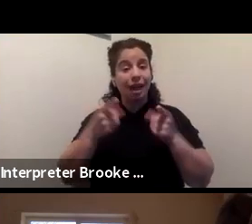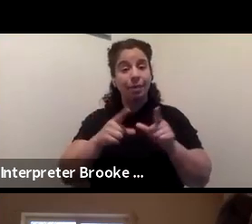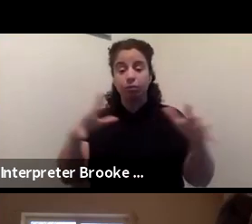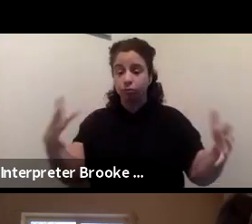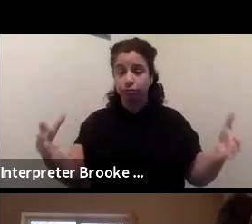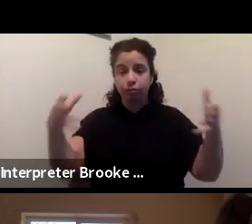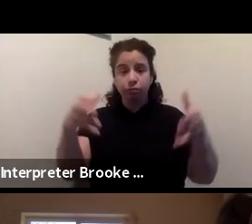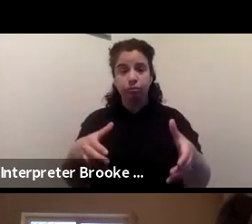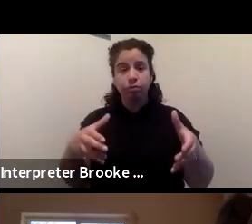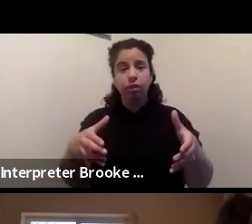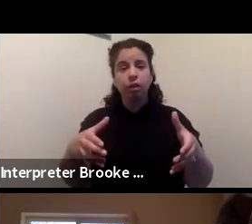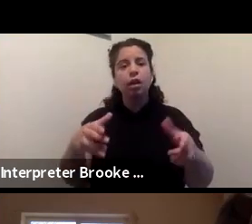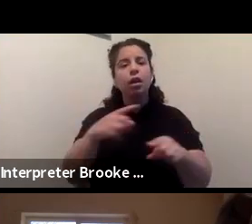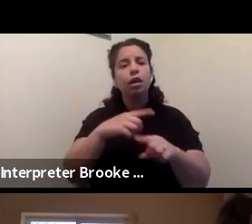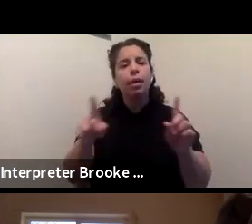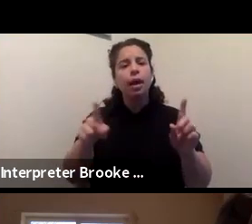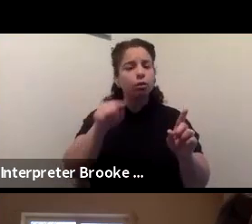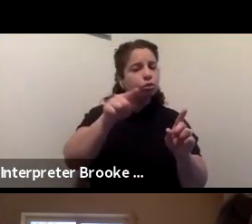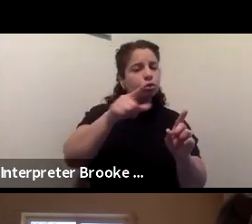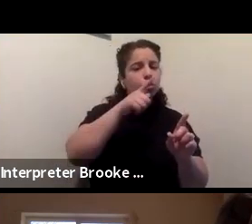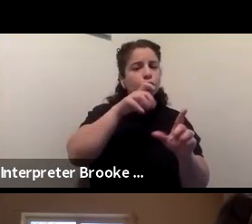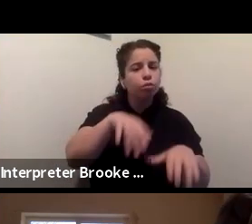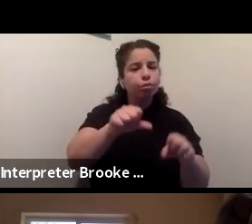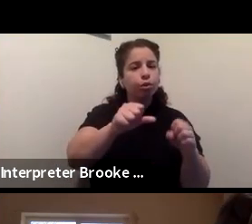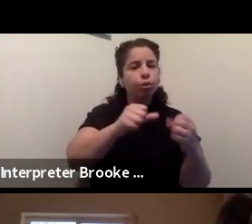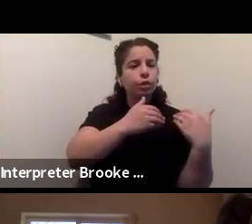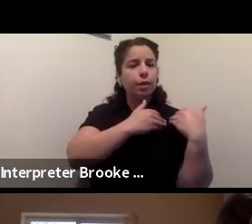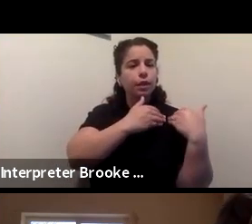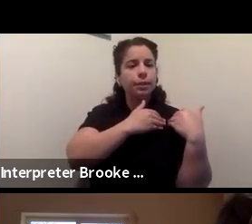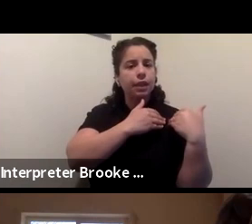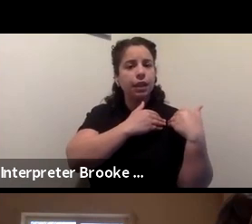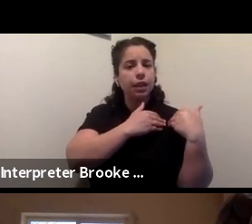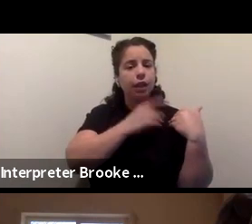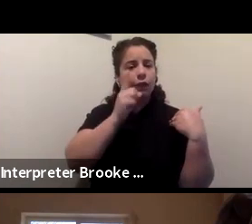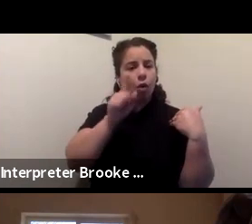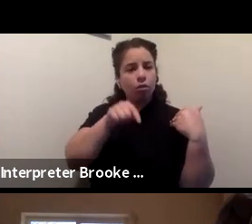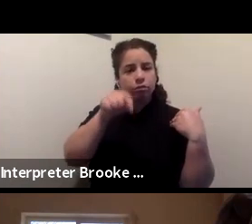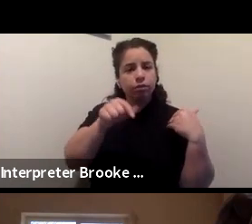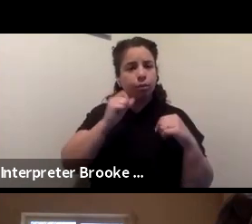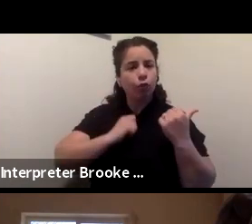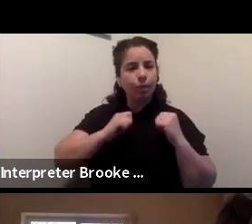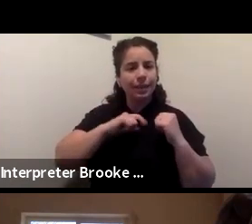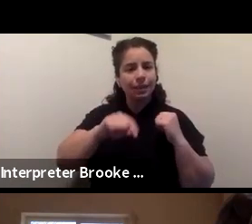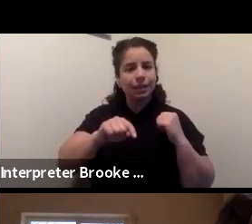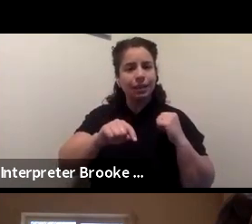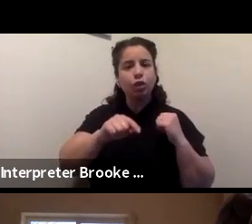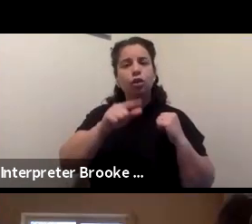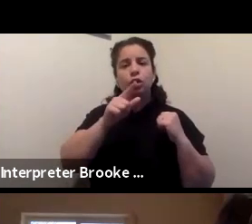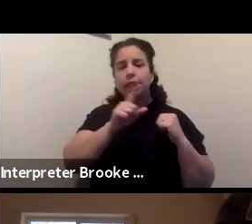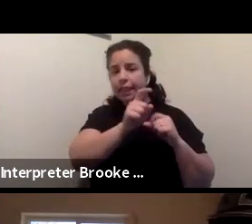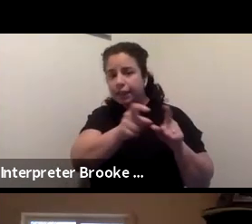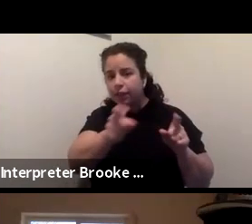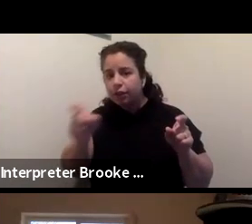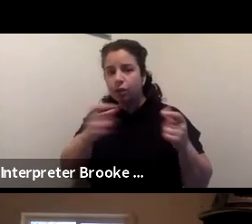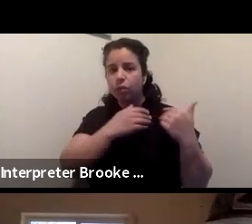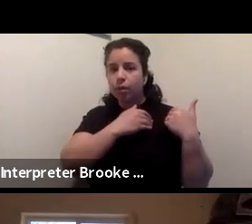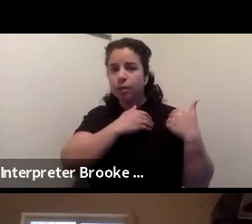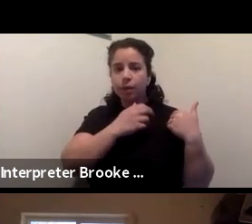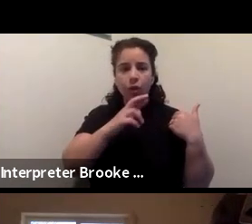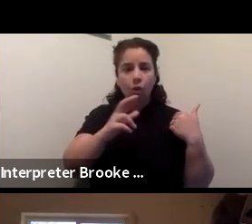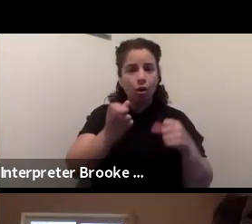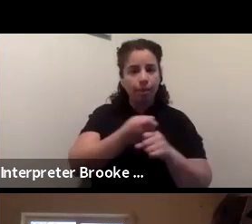take responsibility, or that the people in a given performance circumstance are given the responsibility of